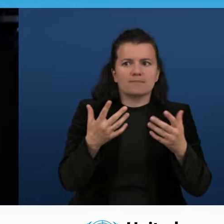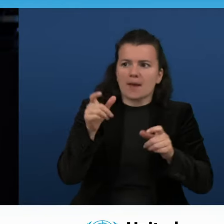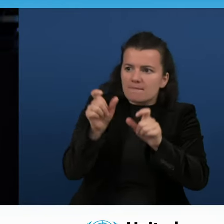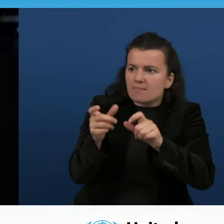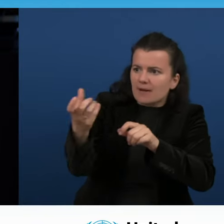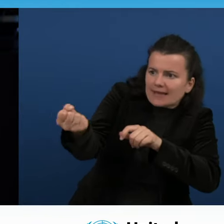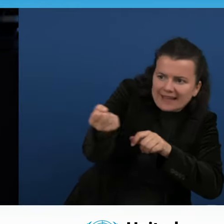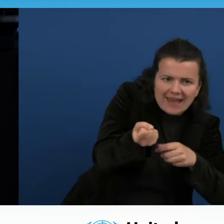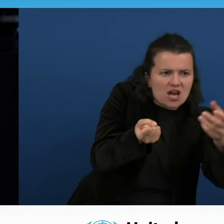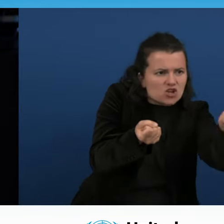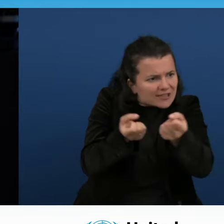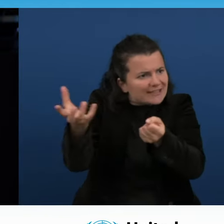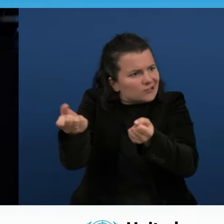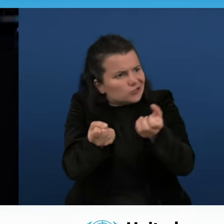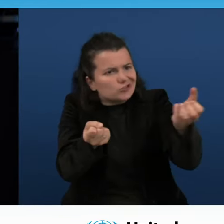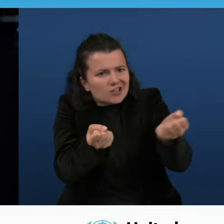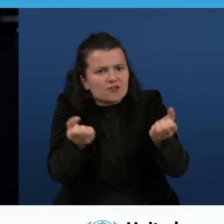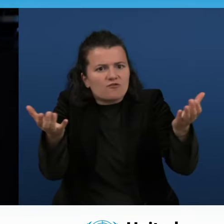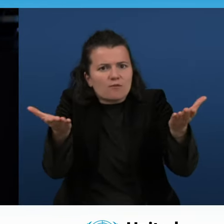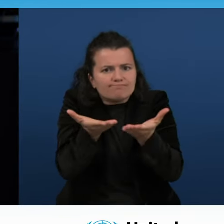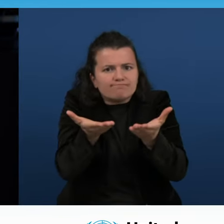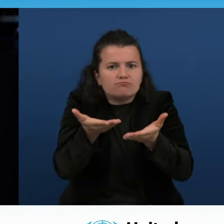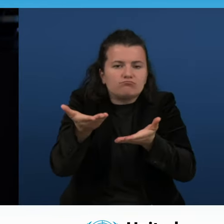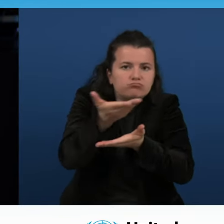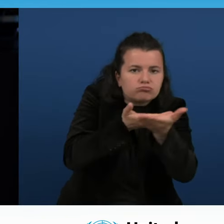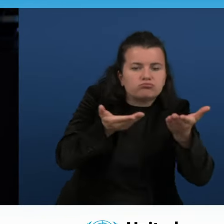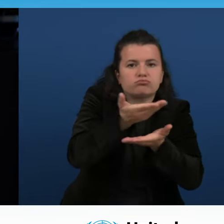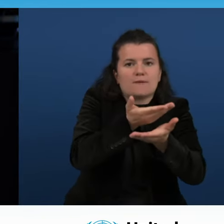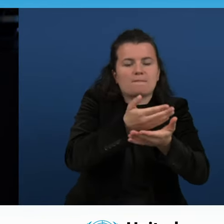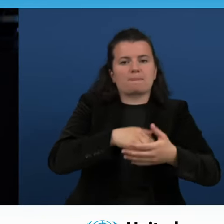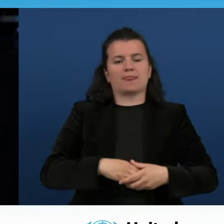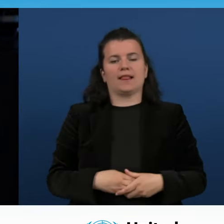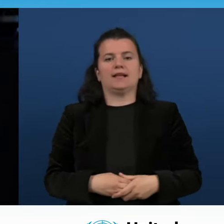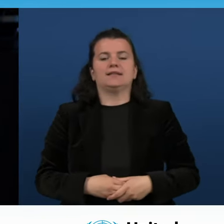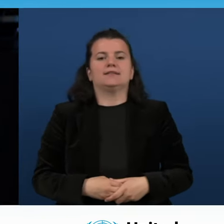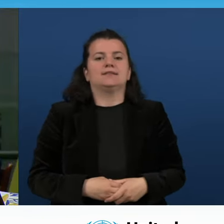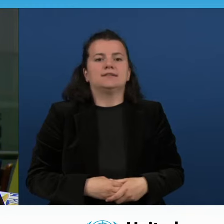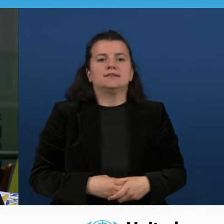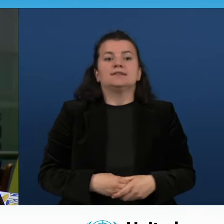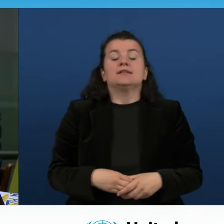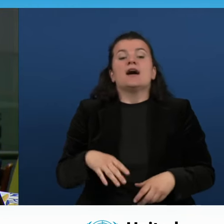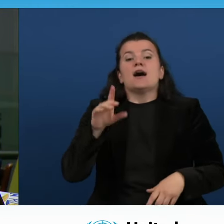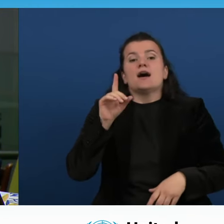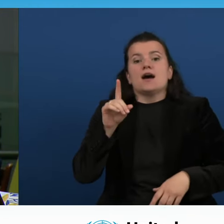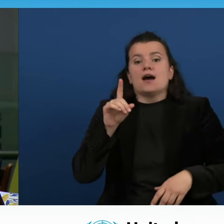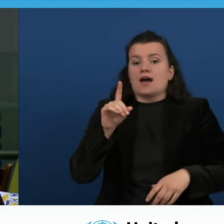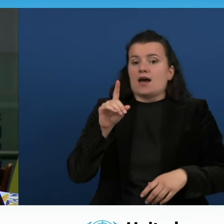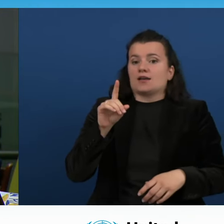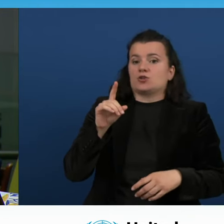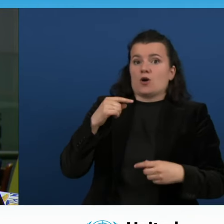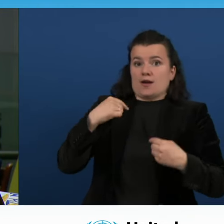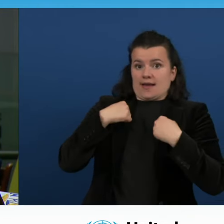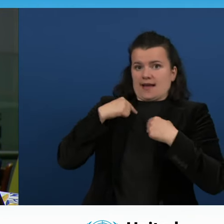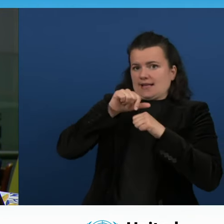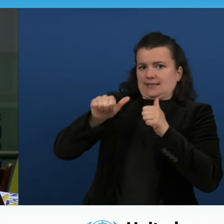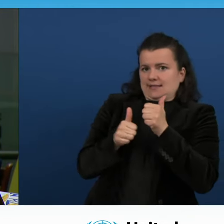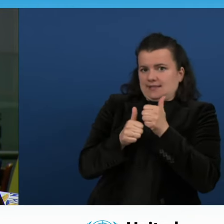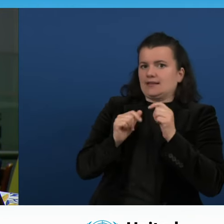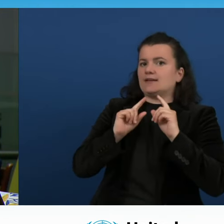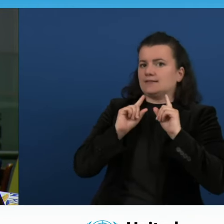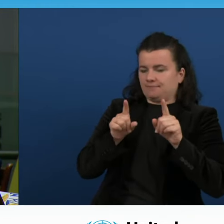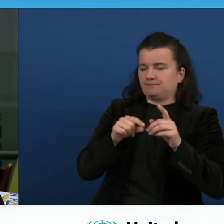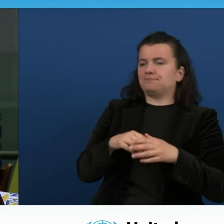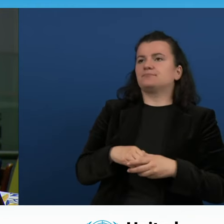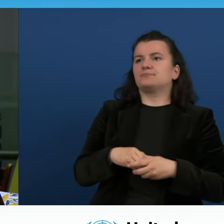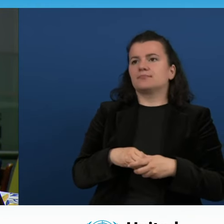change sometimes the narrative about young people and conflicts, no? So let's start by